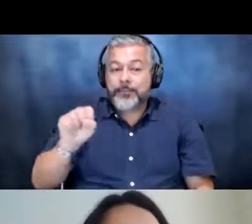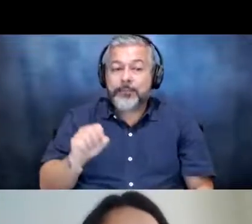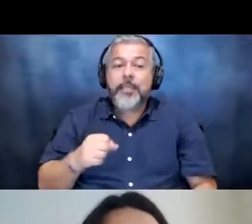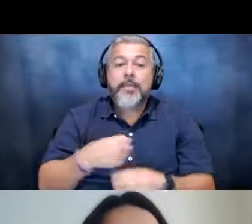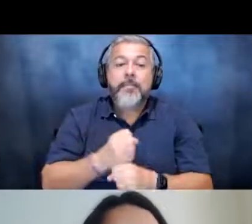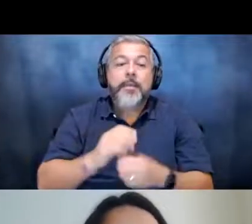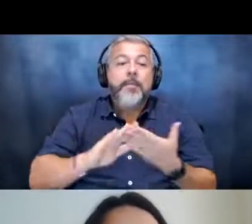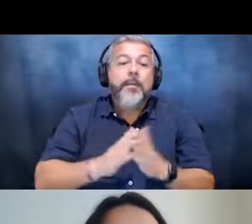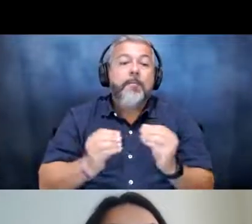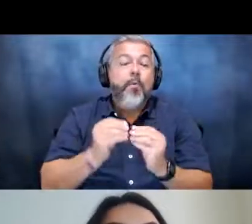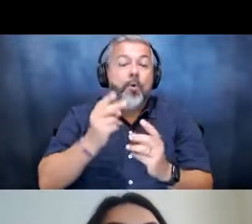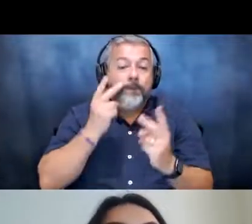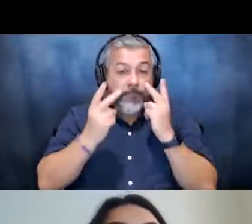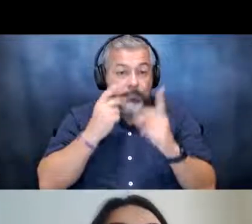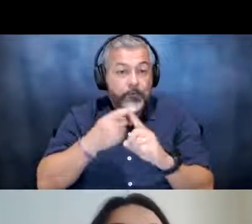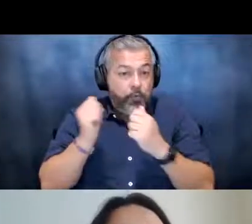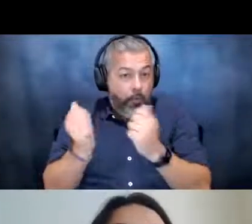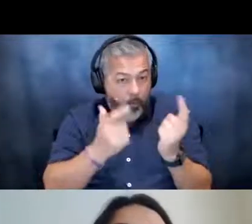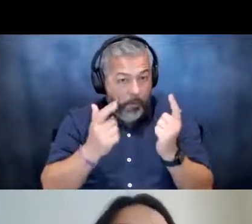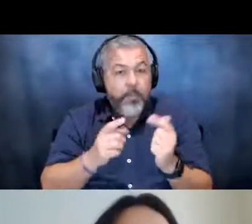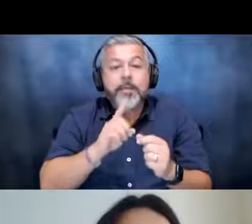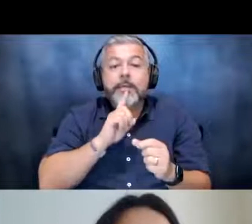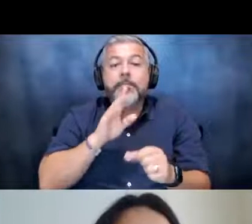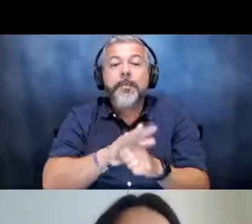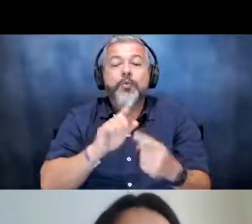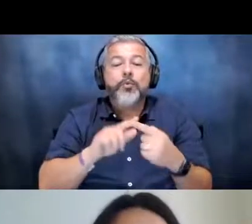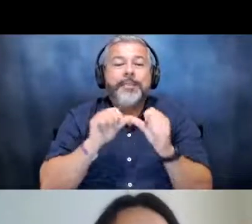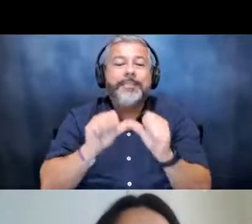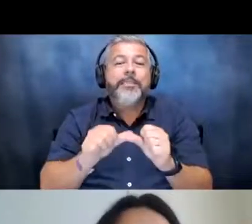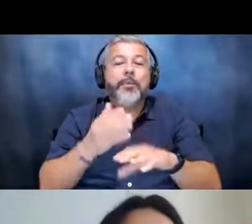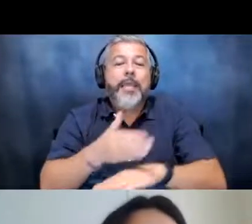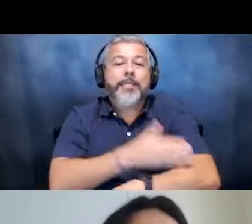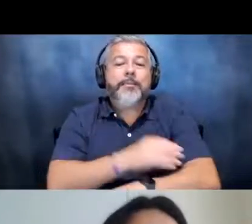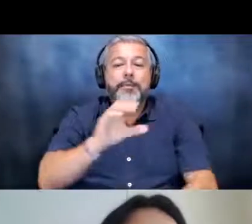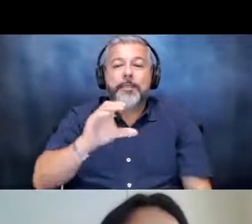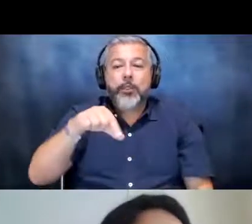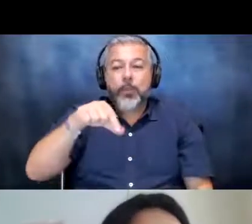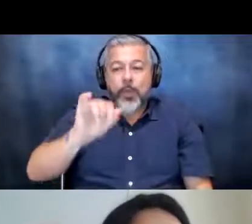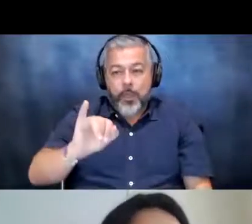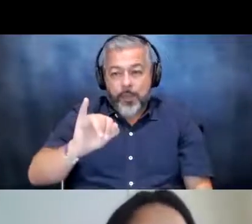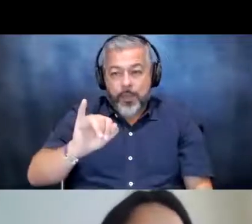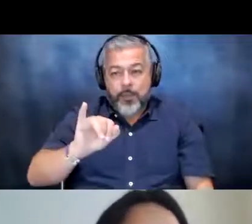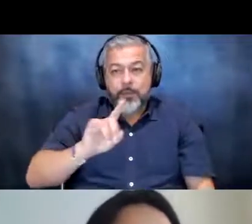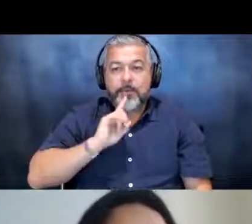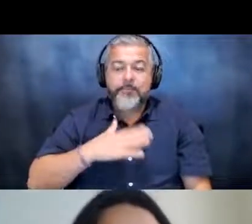to all, commit to continued enhancement. CQI is my